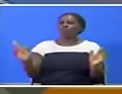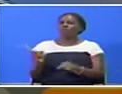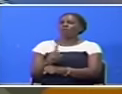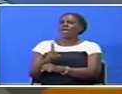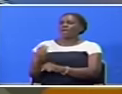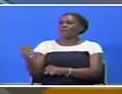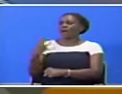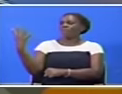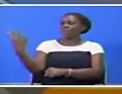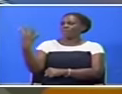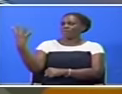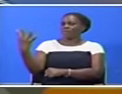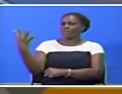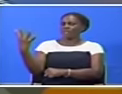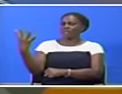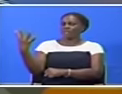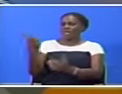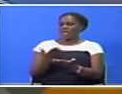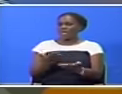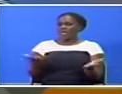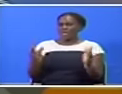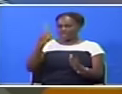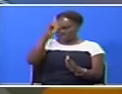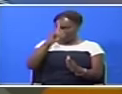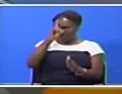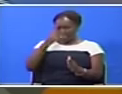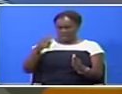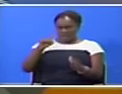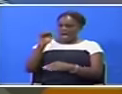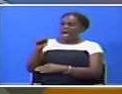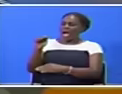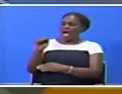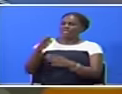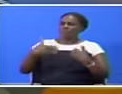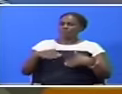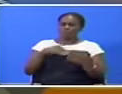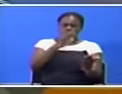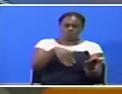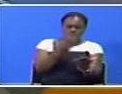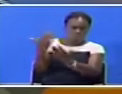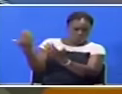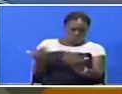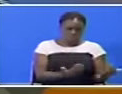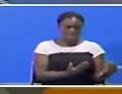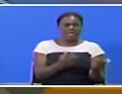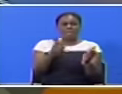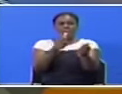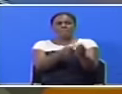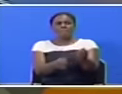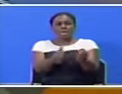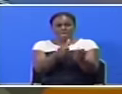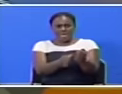April. So any serious, and we actually asked importers to import maize from as early